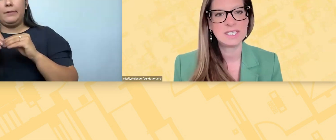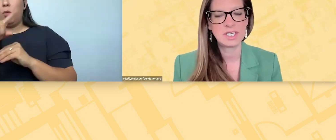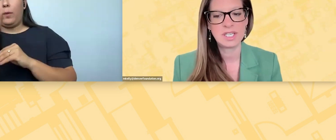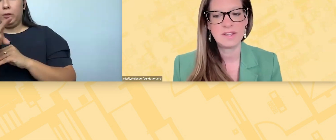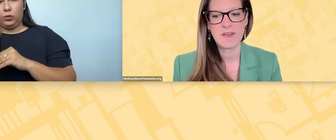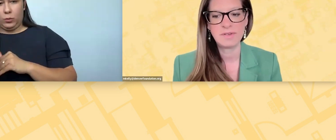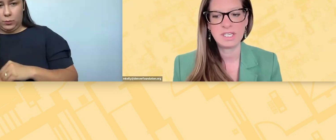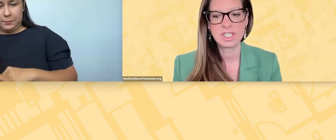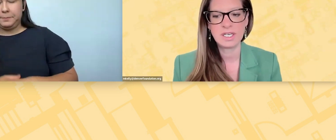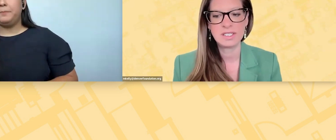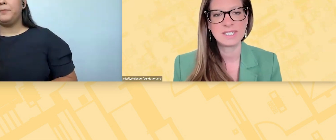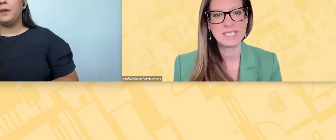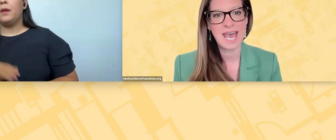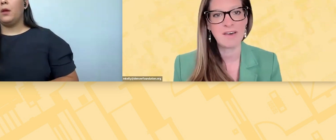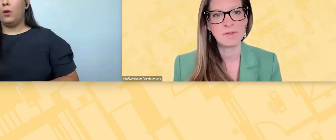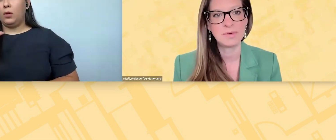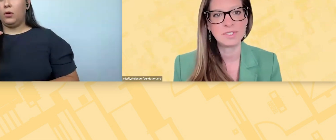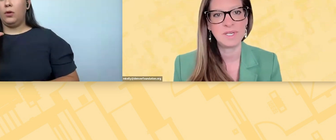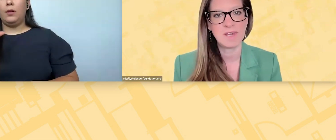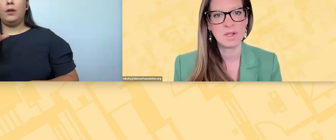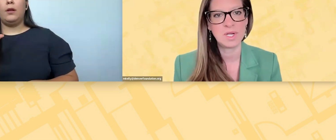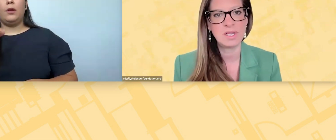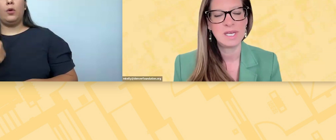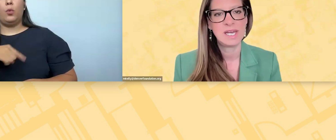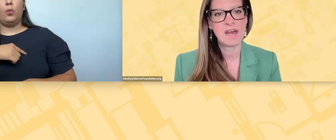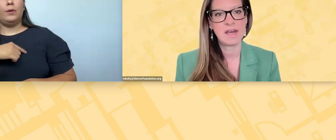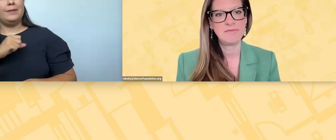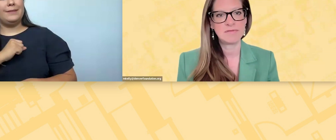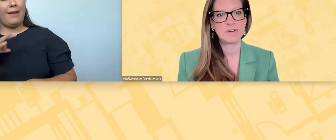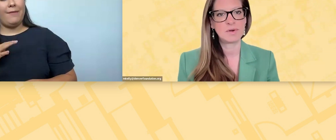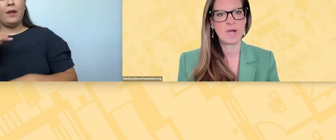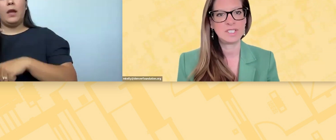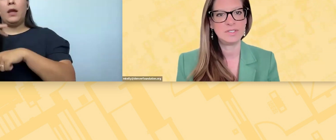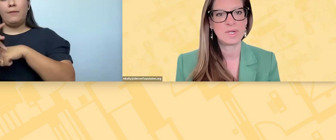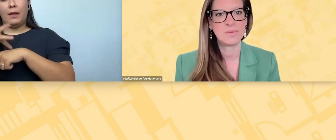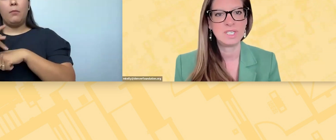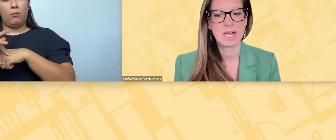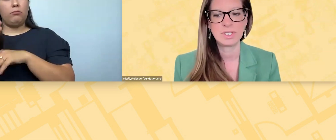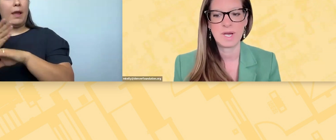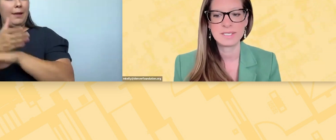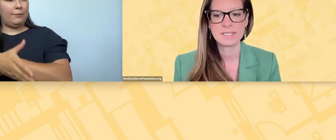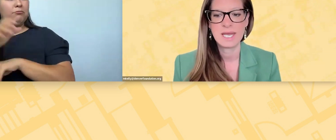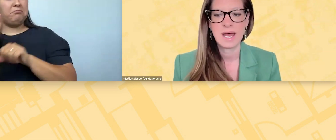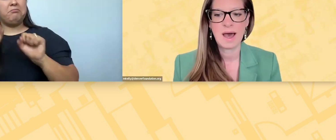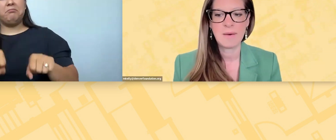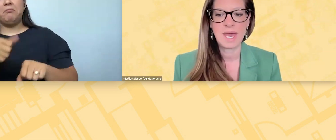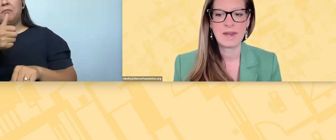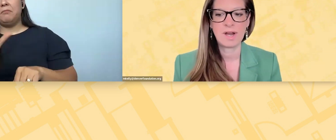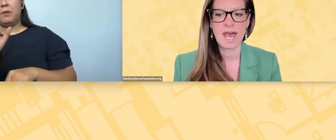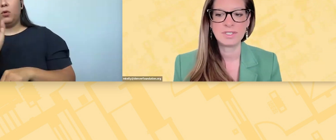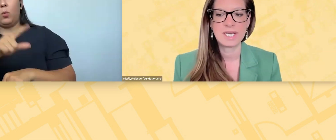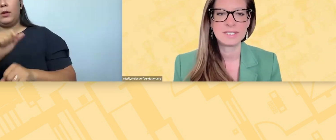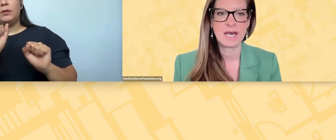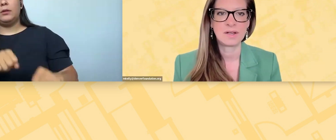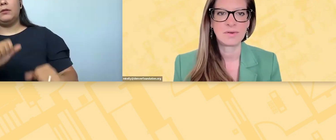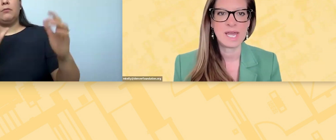addition to this session, the Foundation's staff will also be available. If you have further questions, you can reach out to us at